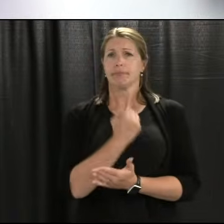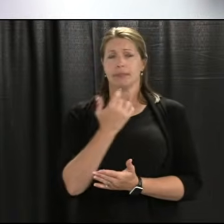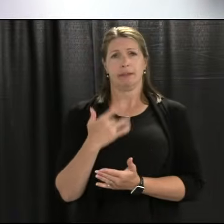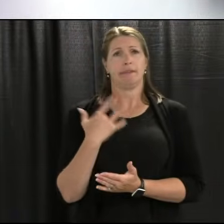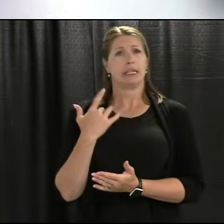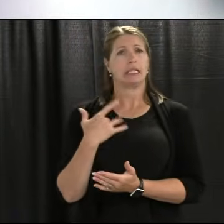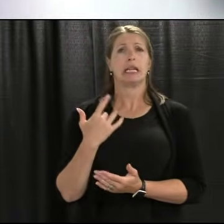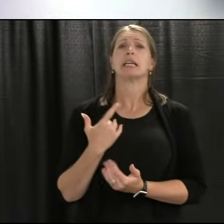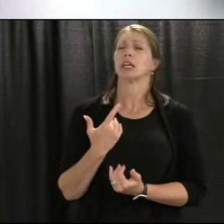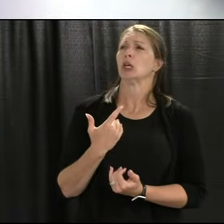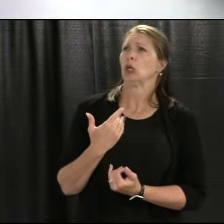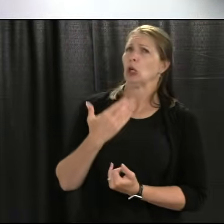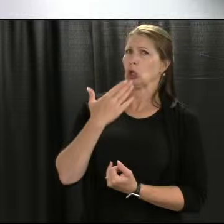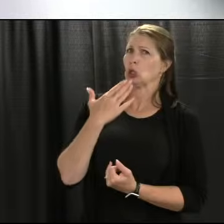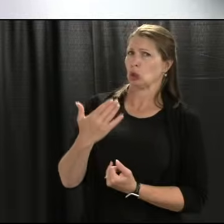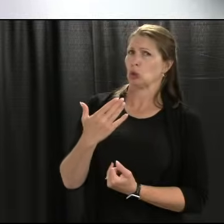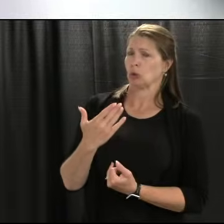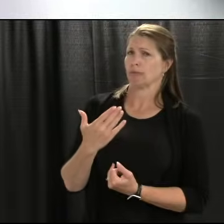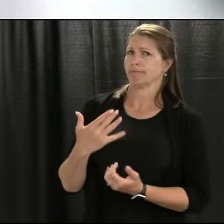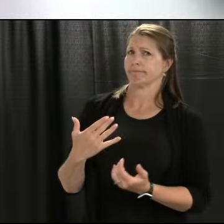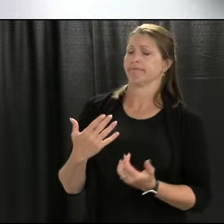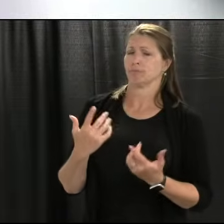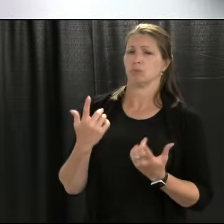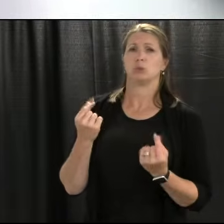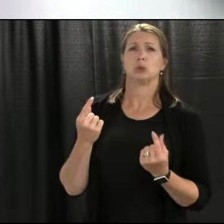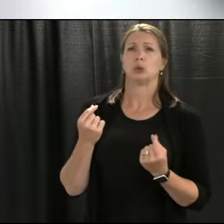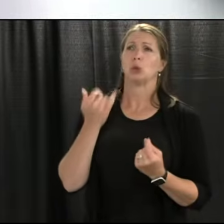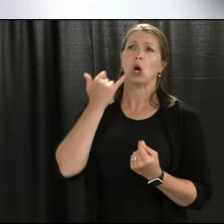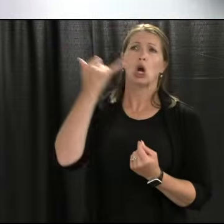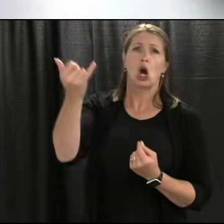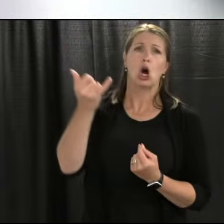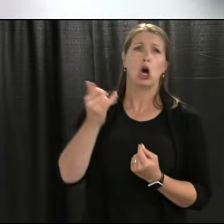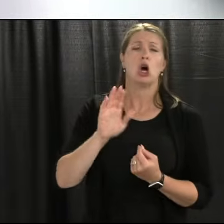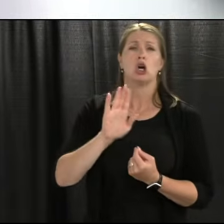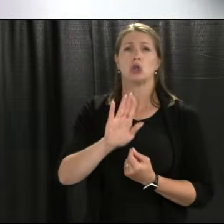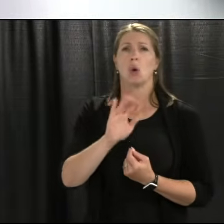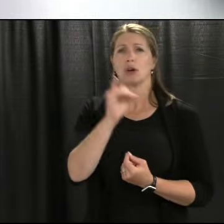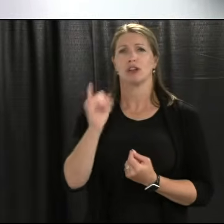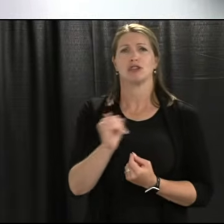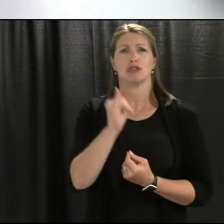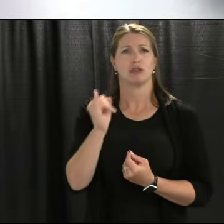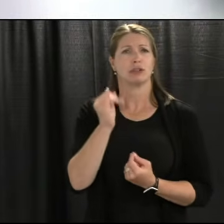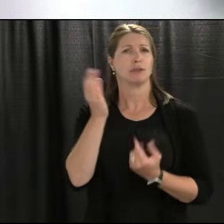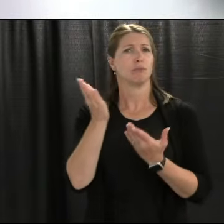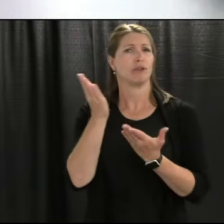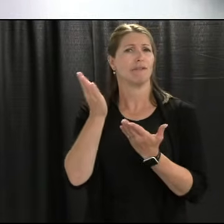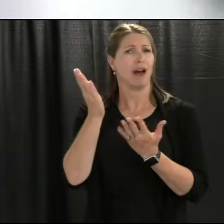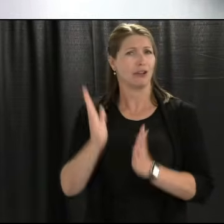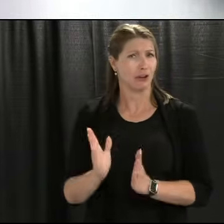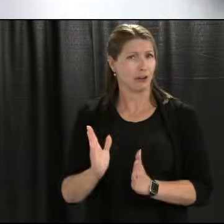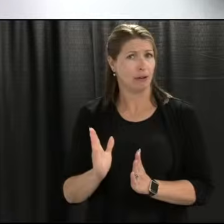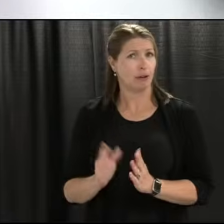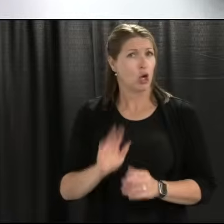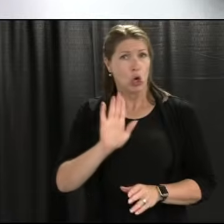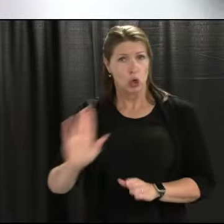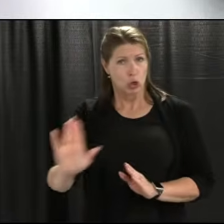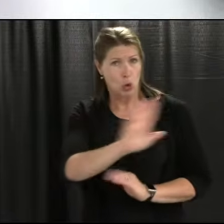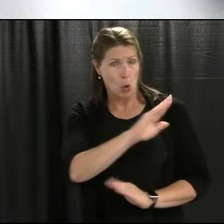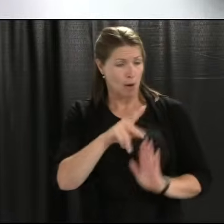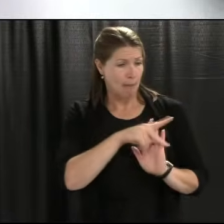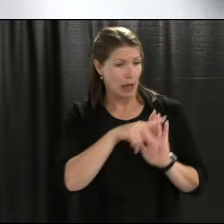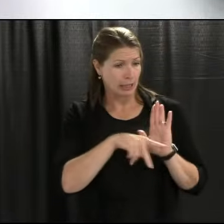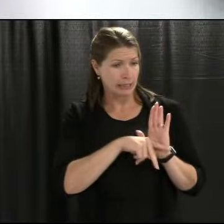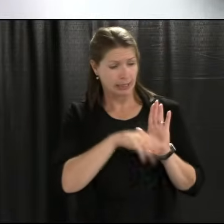to our insurance provider for more information about what your policy may cover and what it may not. Many standard